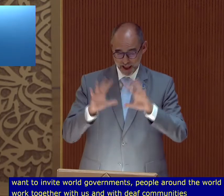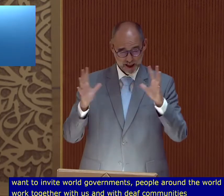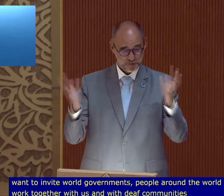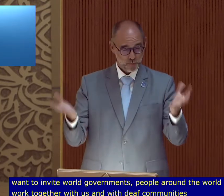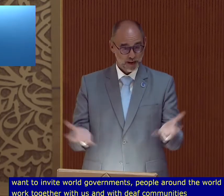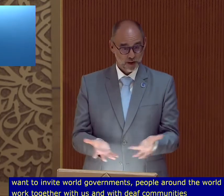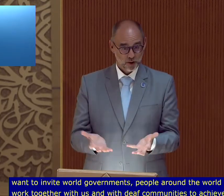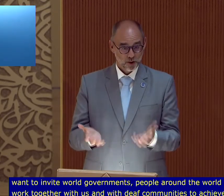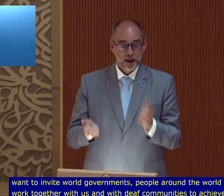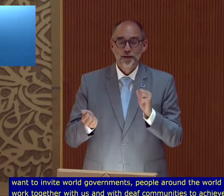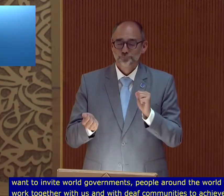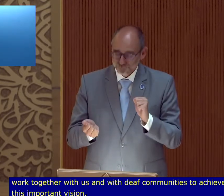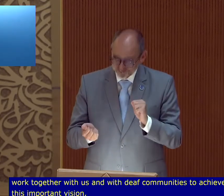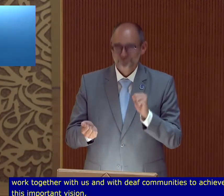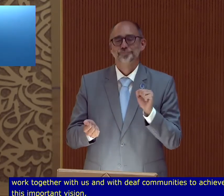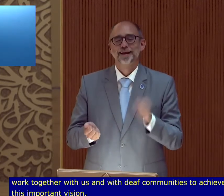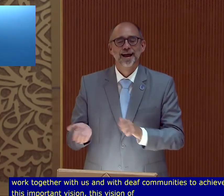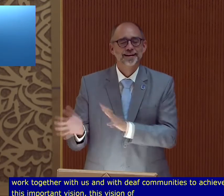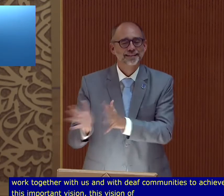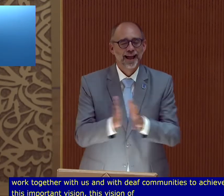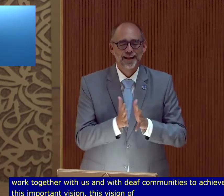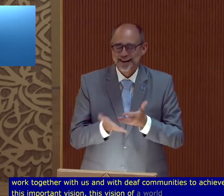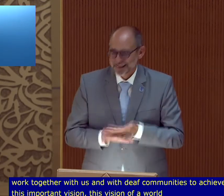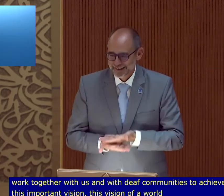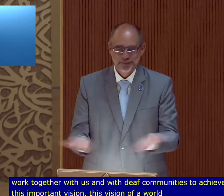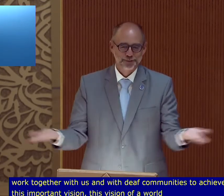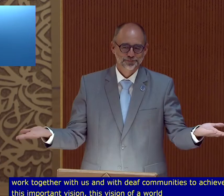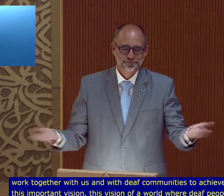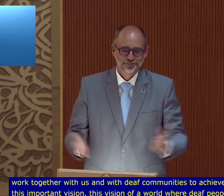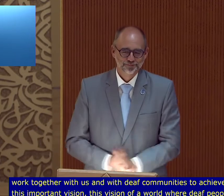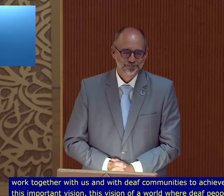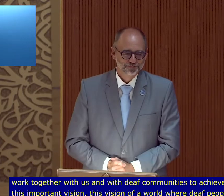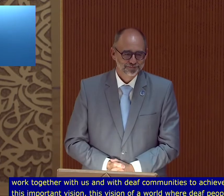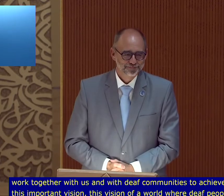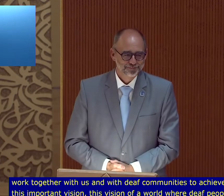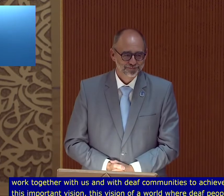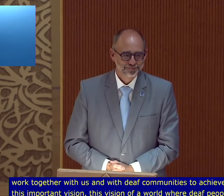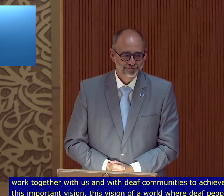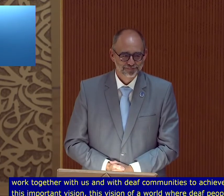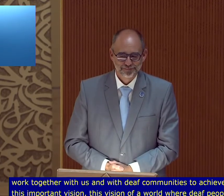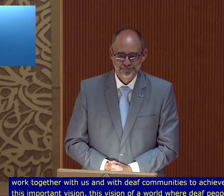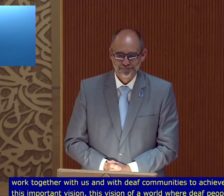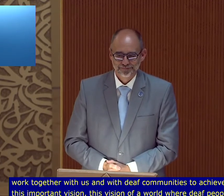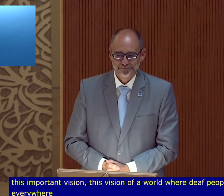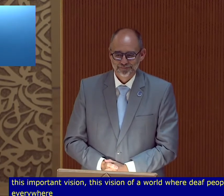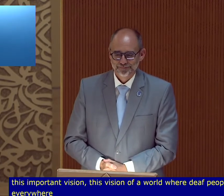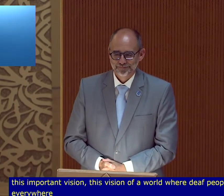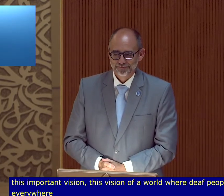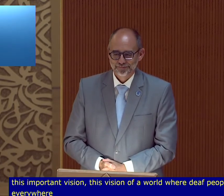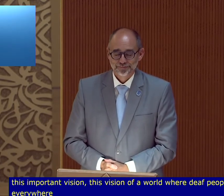deaf people everywhere can sign with you.